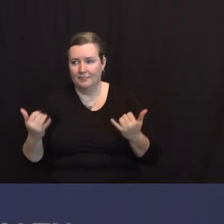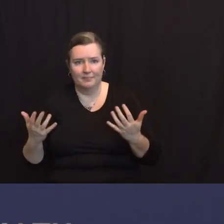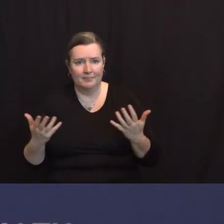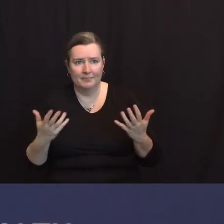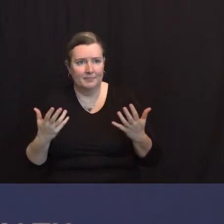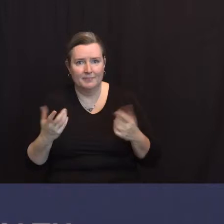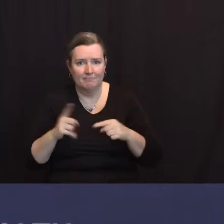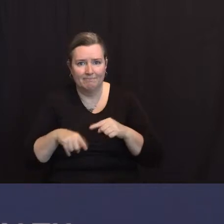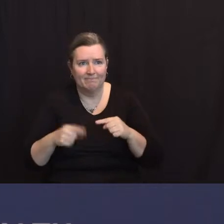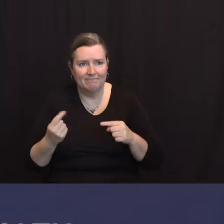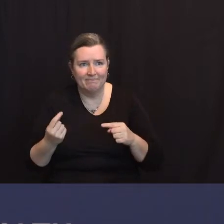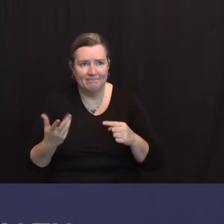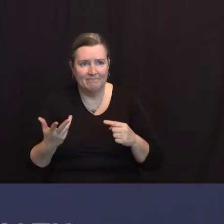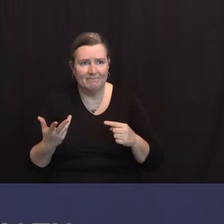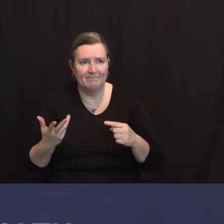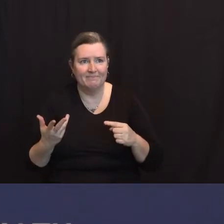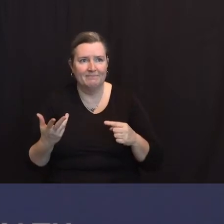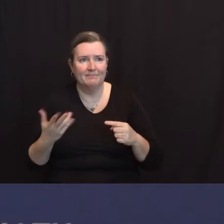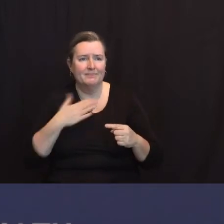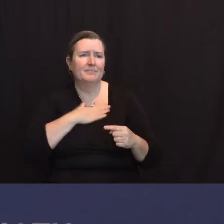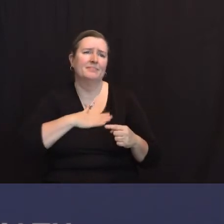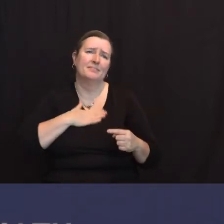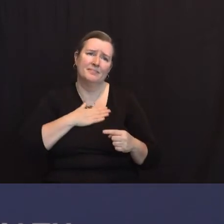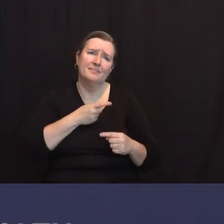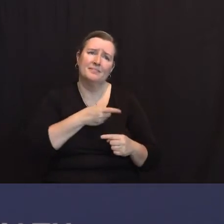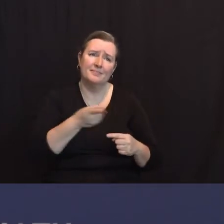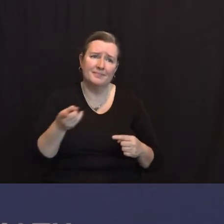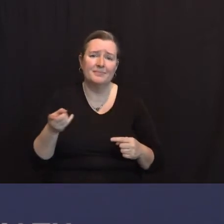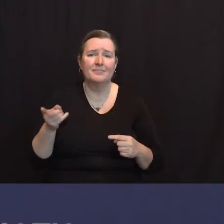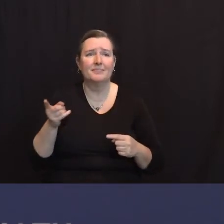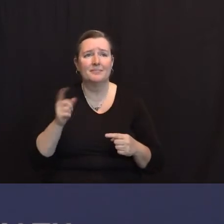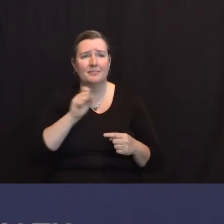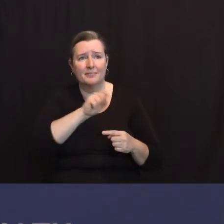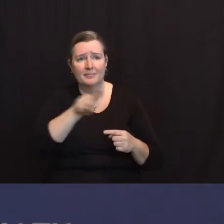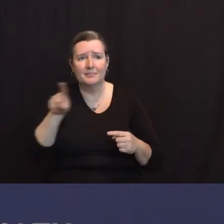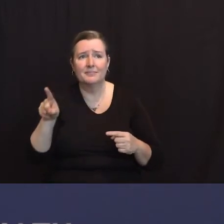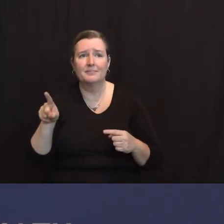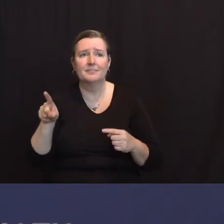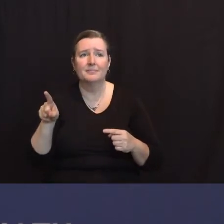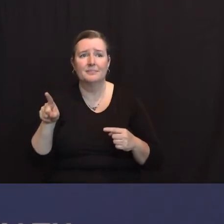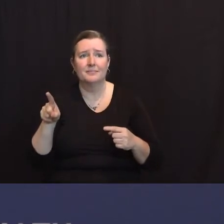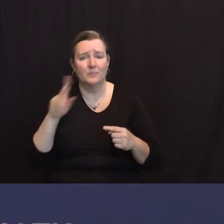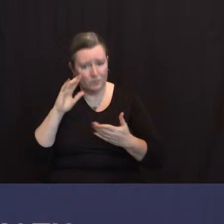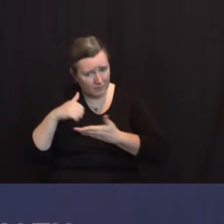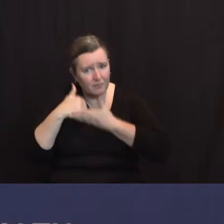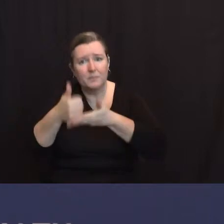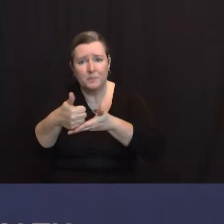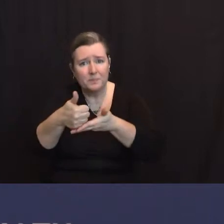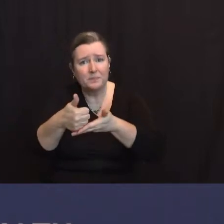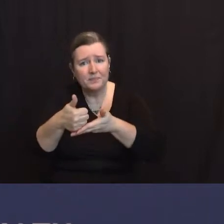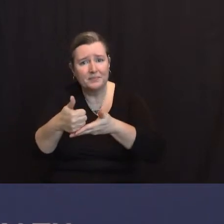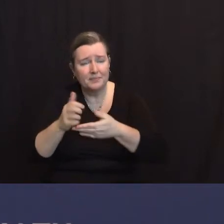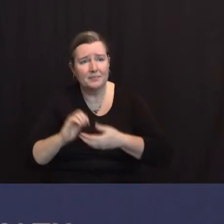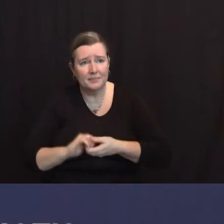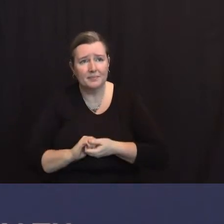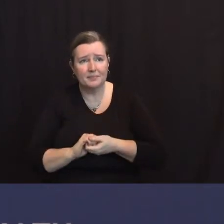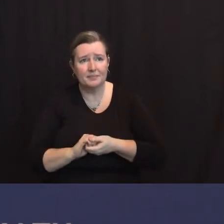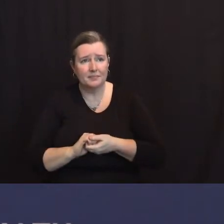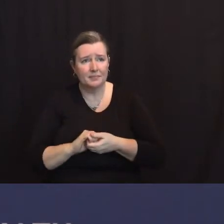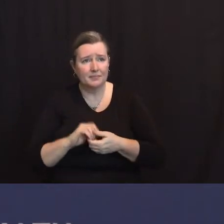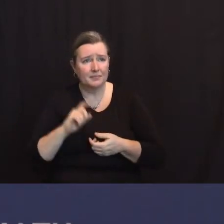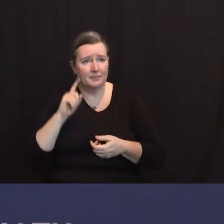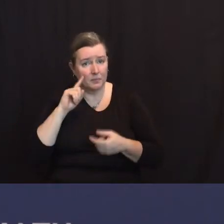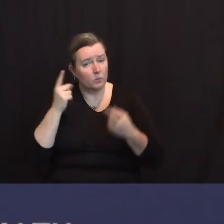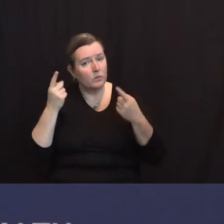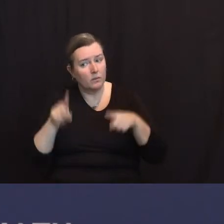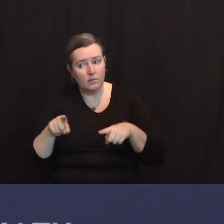come to you all and we will do it for you. And in fact, that happened. I think about the Manat report, hiring an